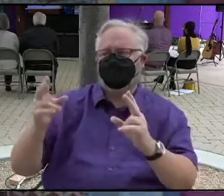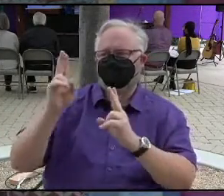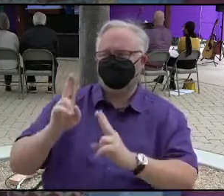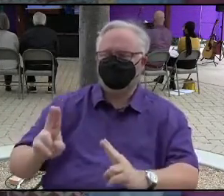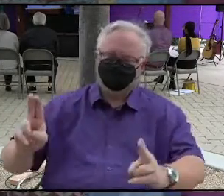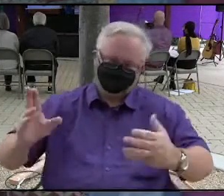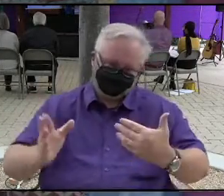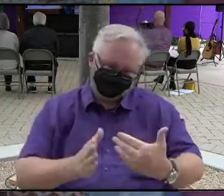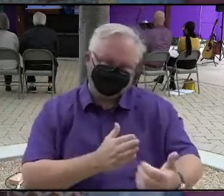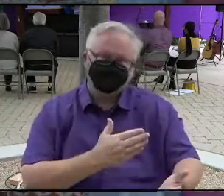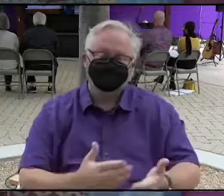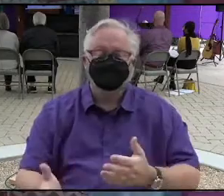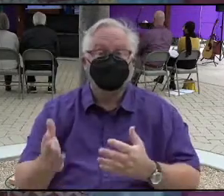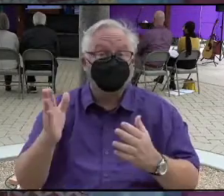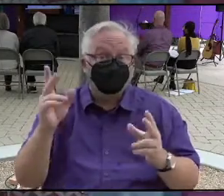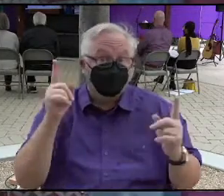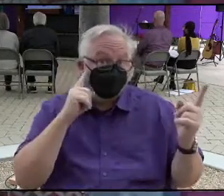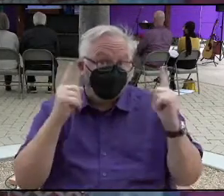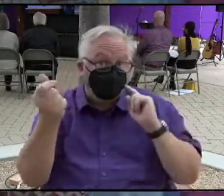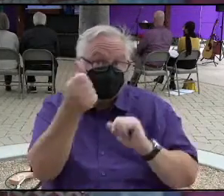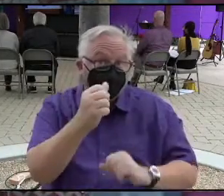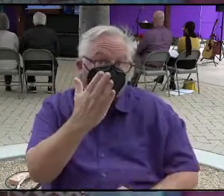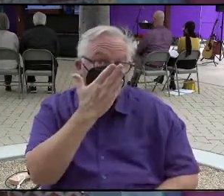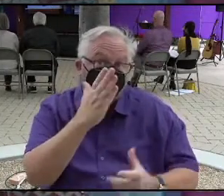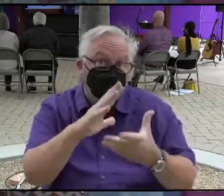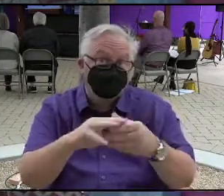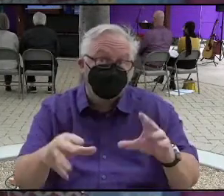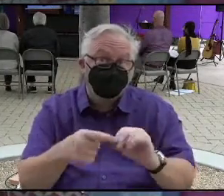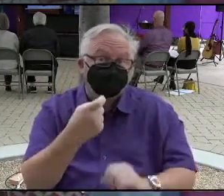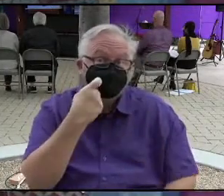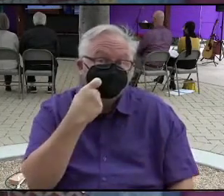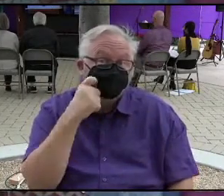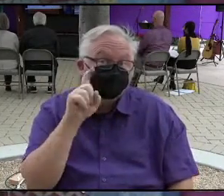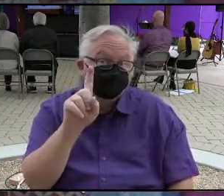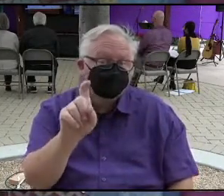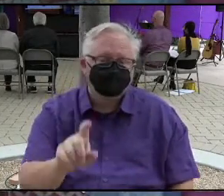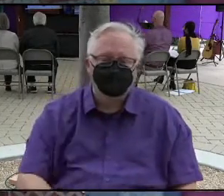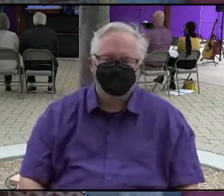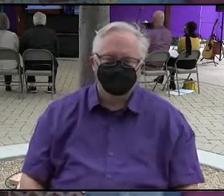So, have you heard any good stories lately?